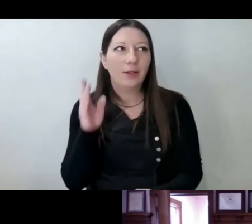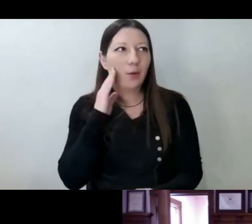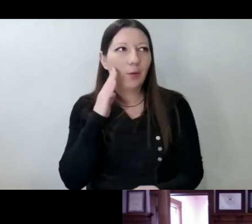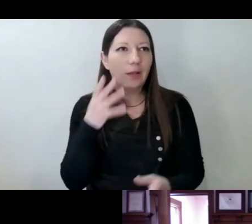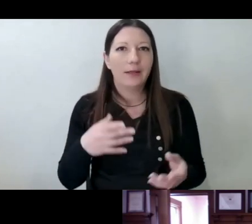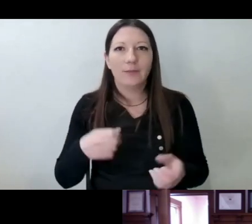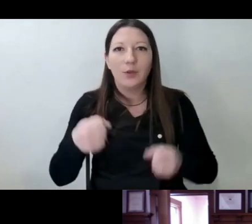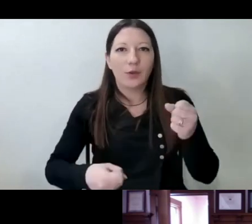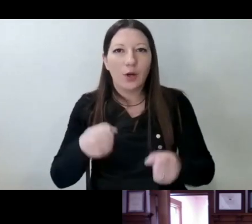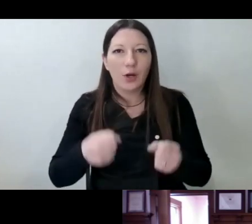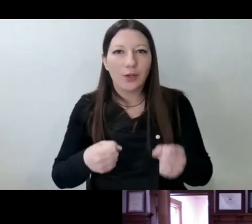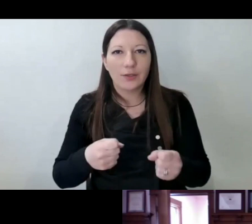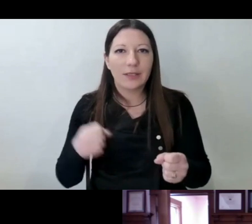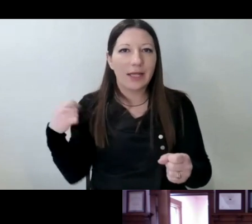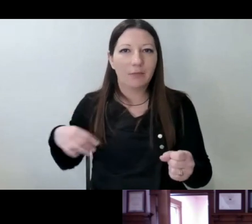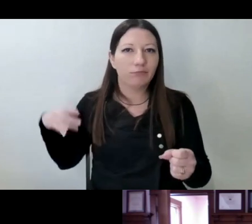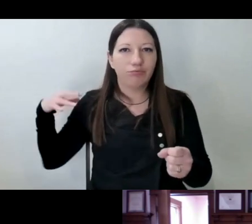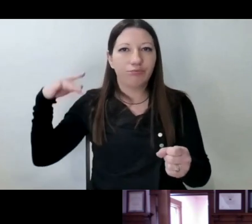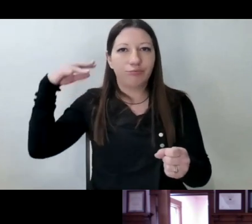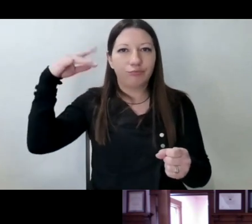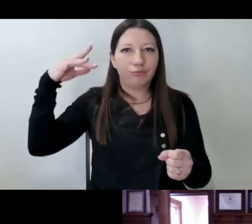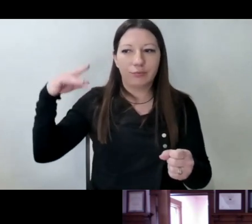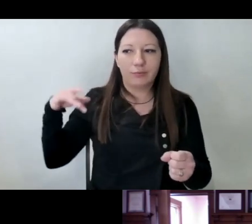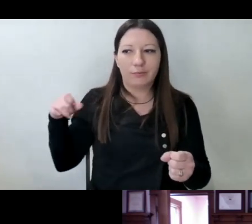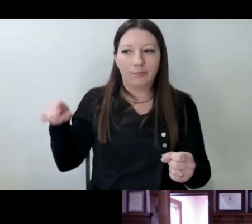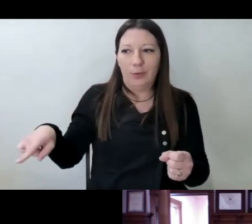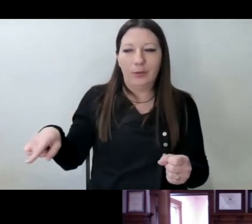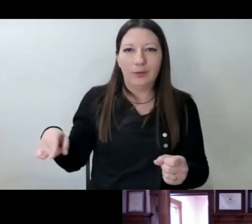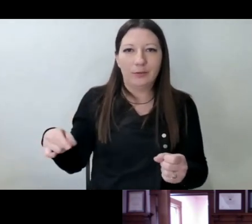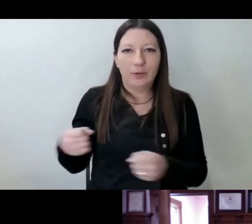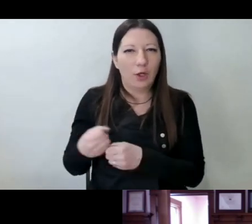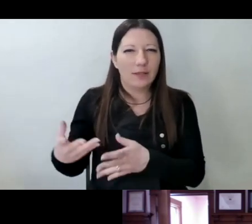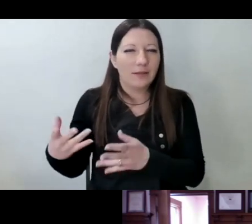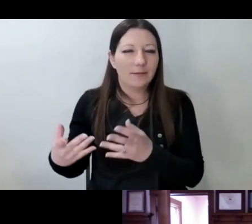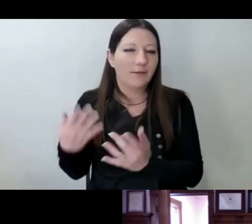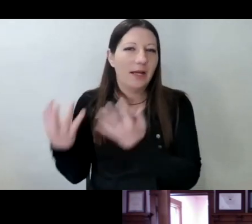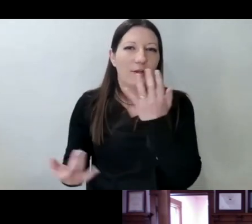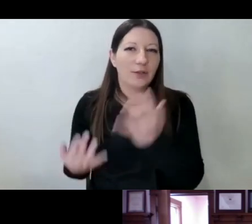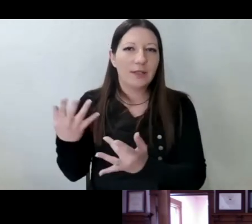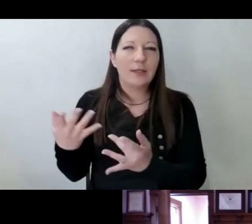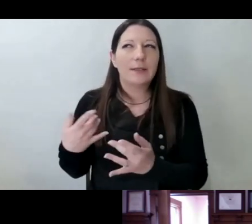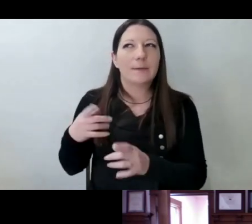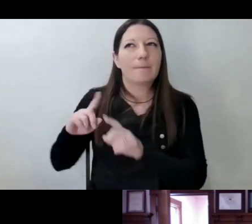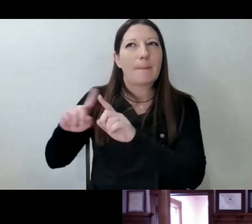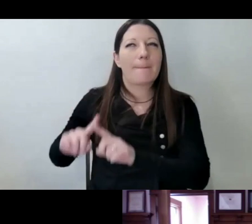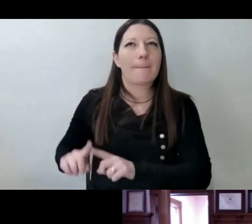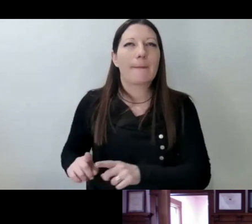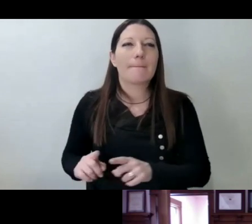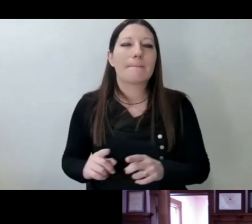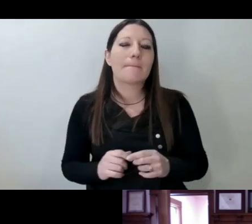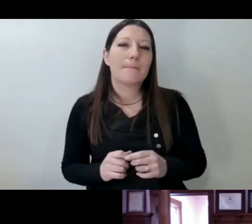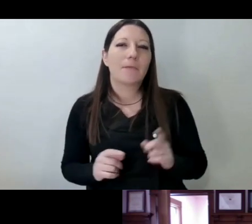I think there is a difference. It's something that I'm still kind of thinking through, but I think that plays into this kind of like larger idea that I was talking about of like